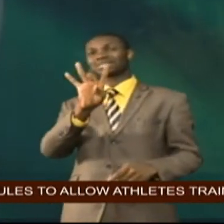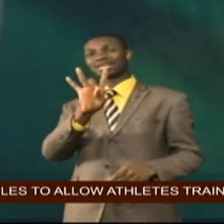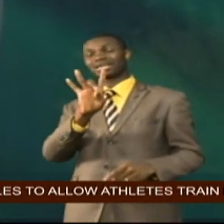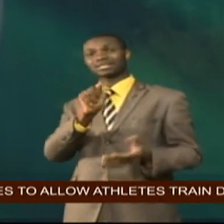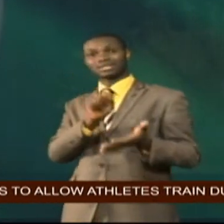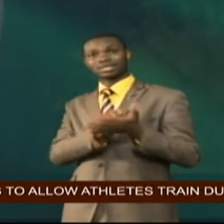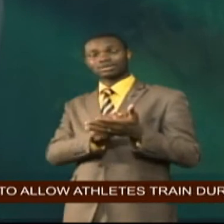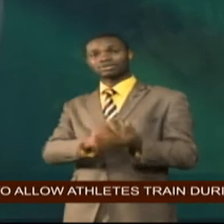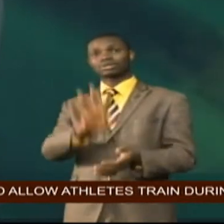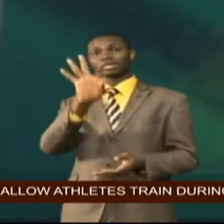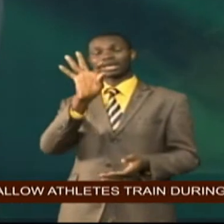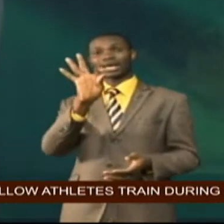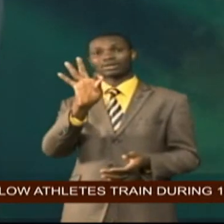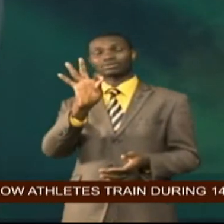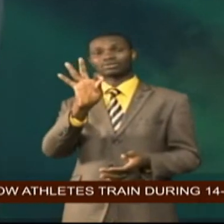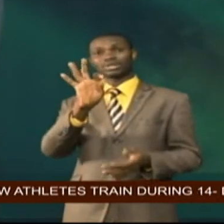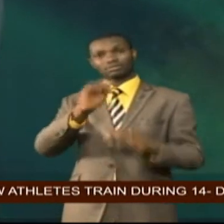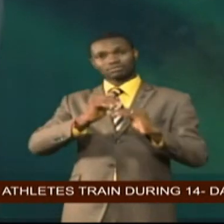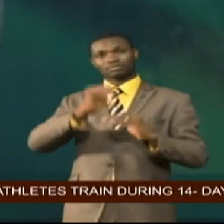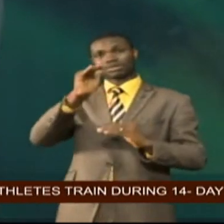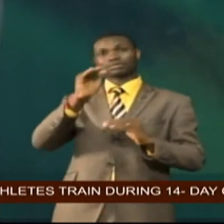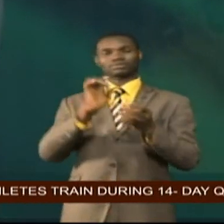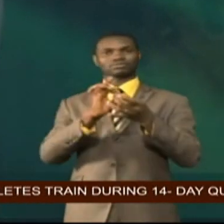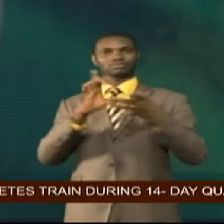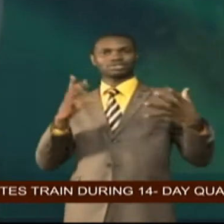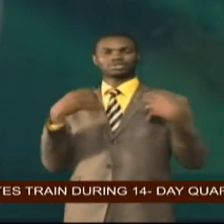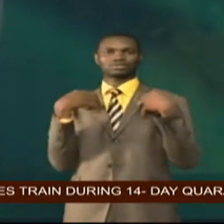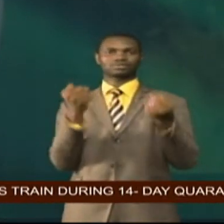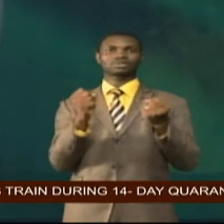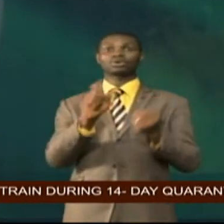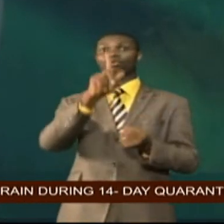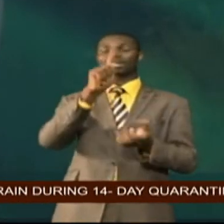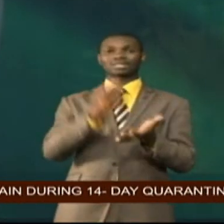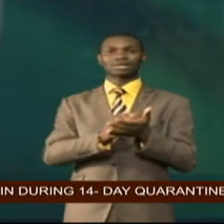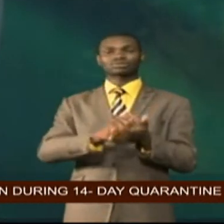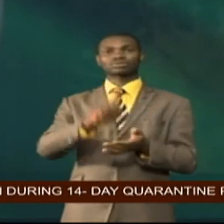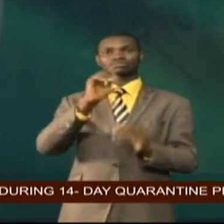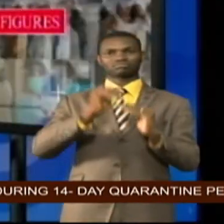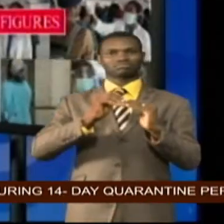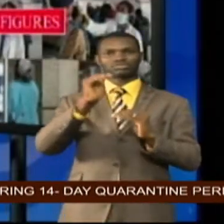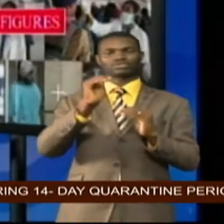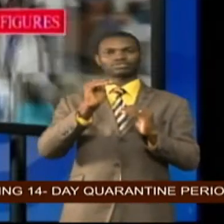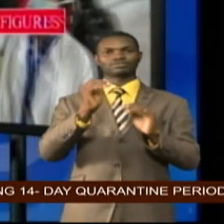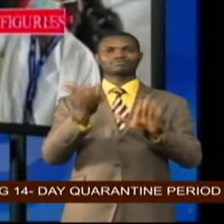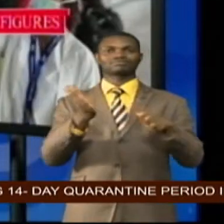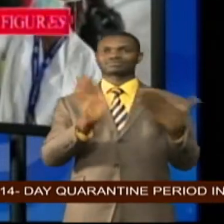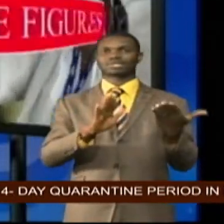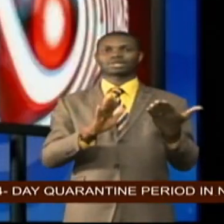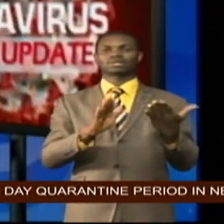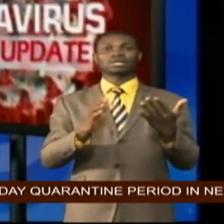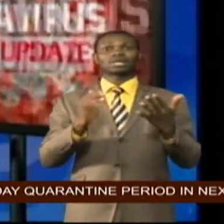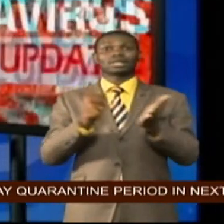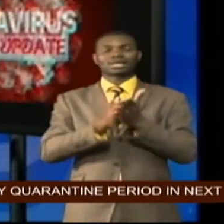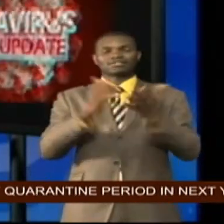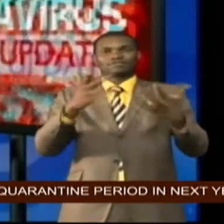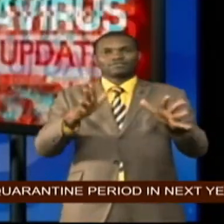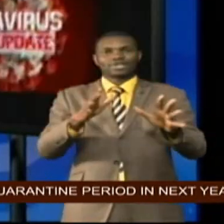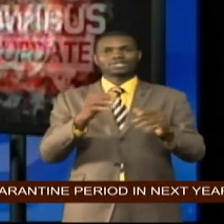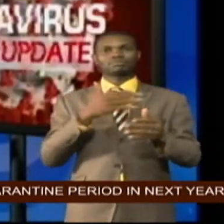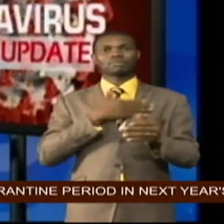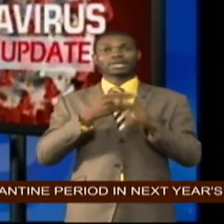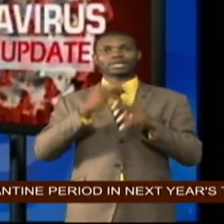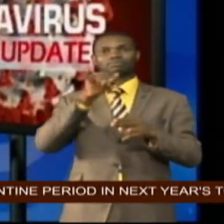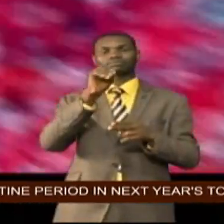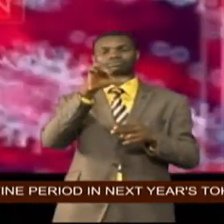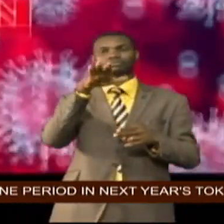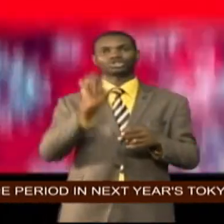48,985 patients discharged, with 1,102 deaths recorded. And that's it from here. I am Joyce